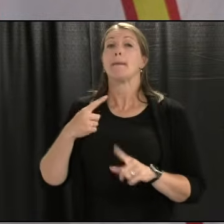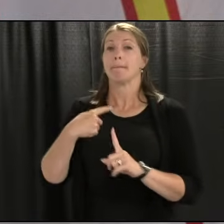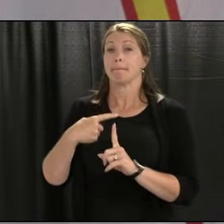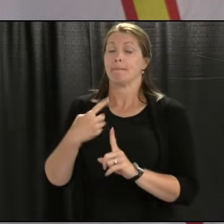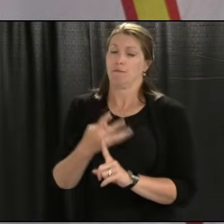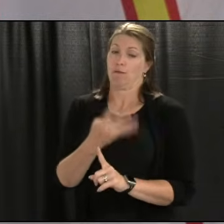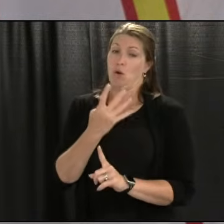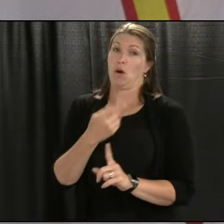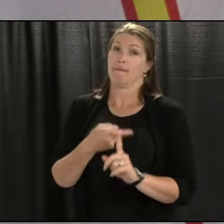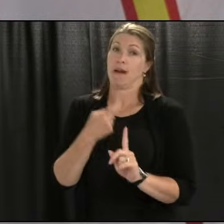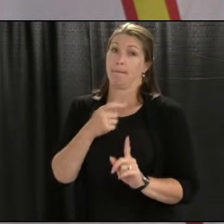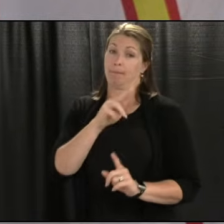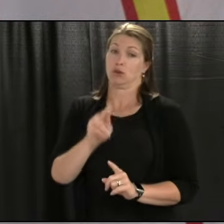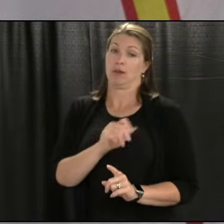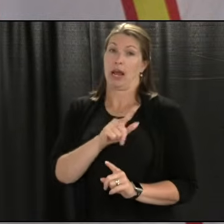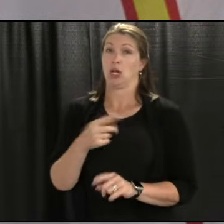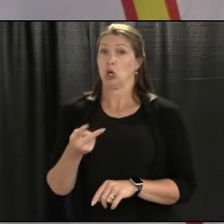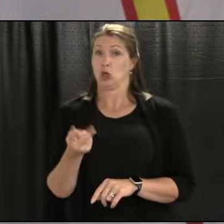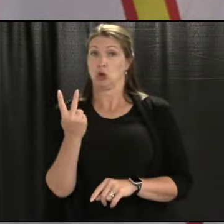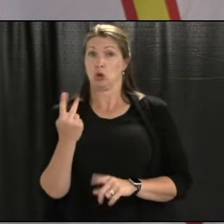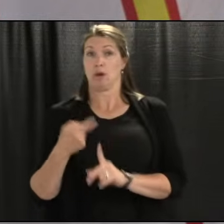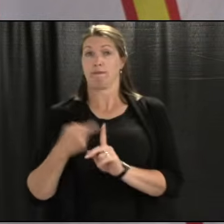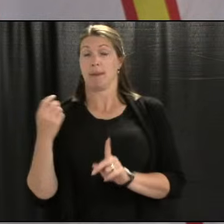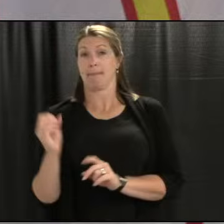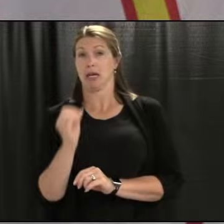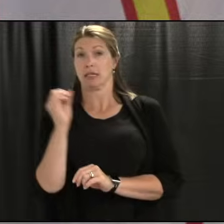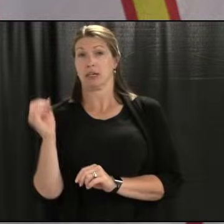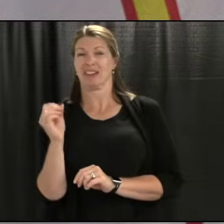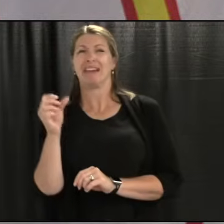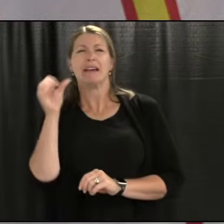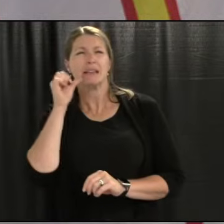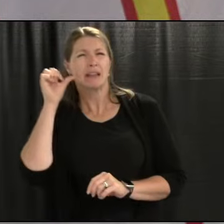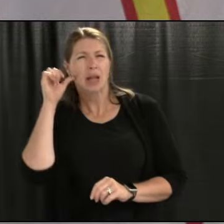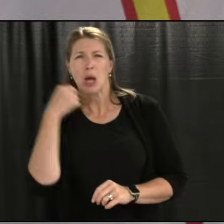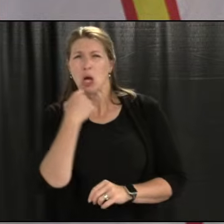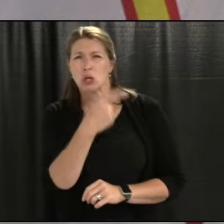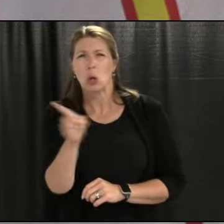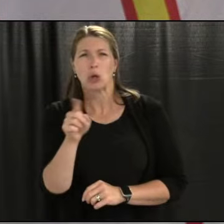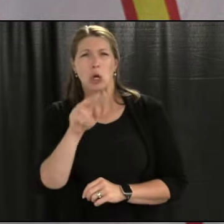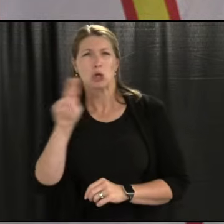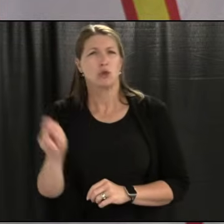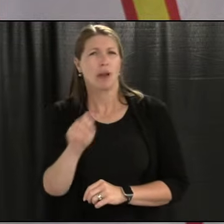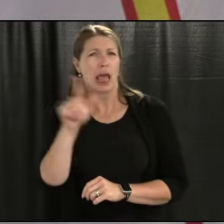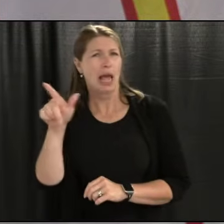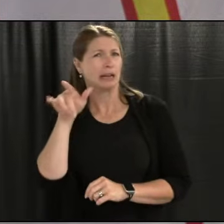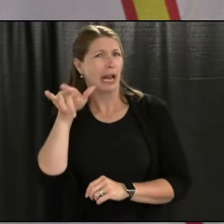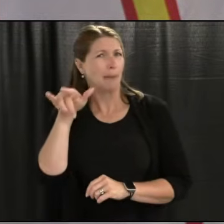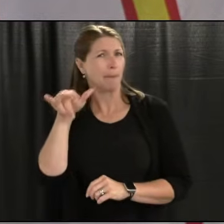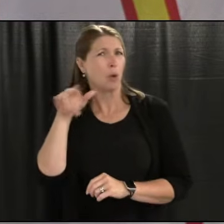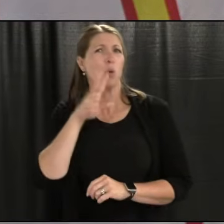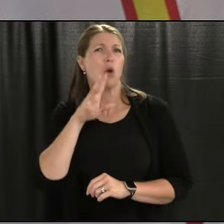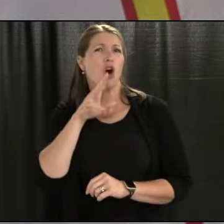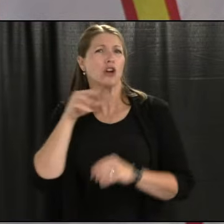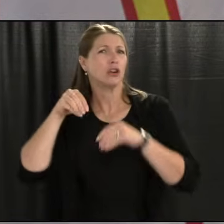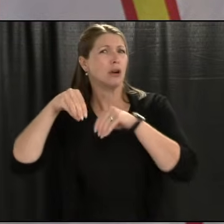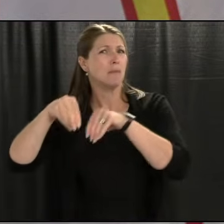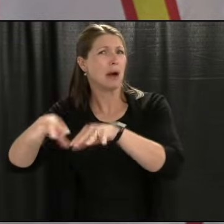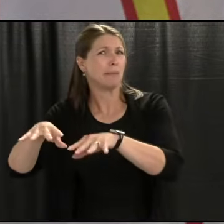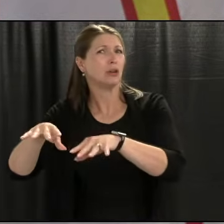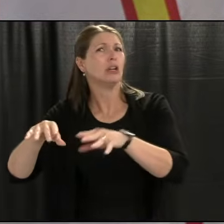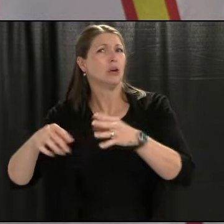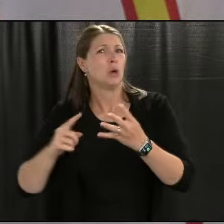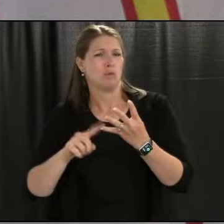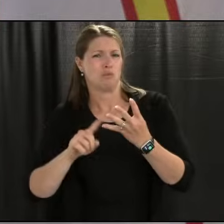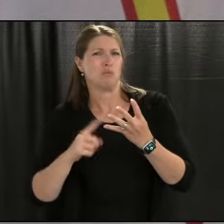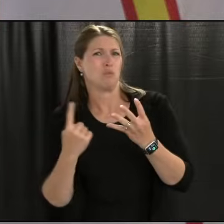Ontario. Yesterday, one of ours, as I mentioned, was unserviceable, but we're able to get that back in service